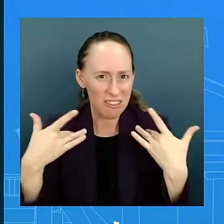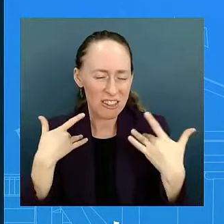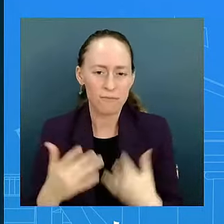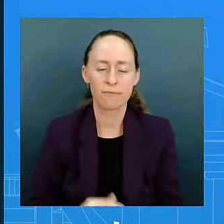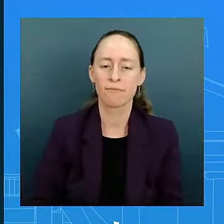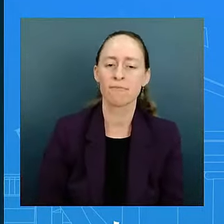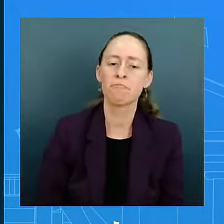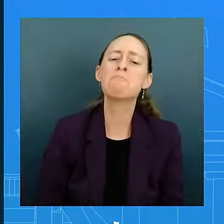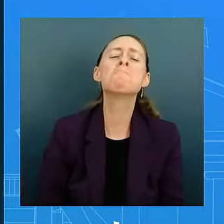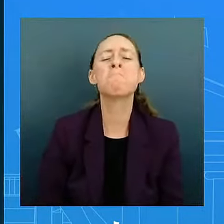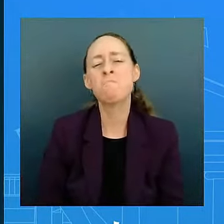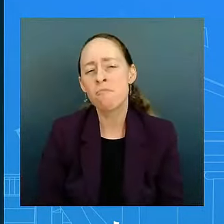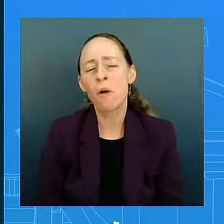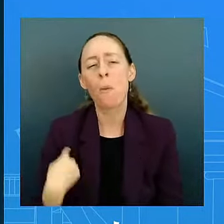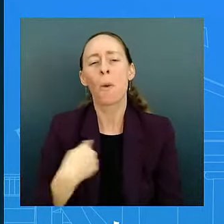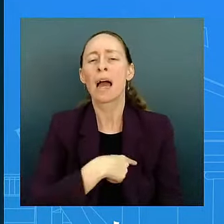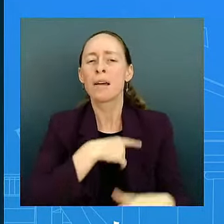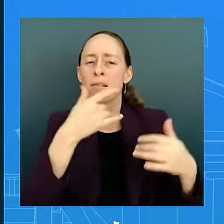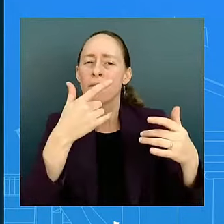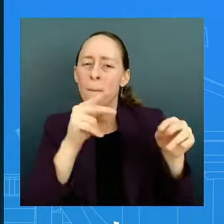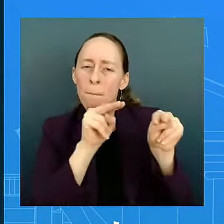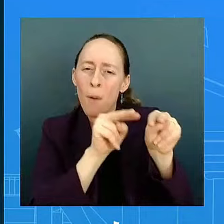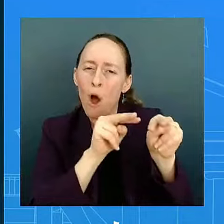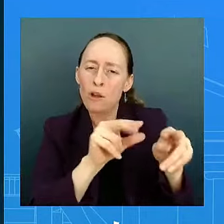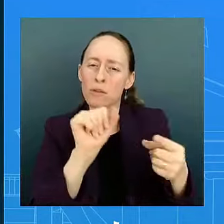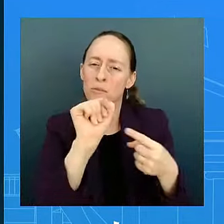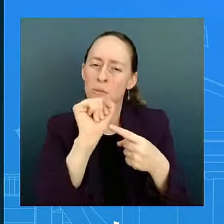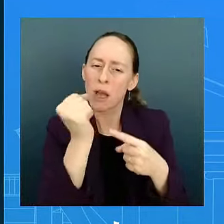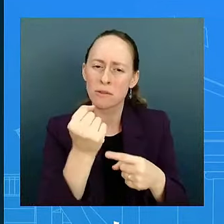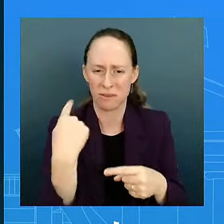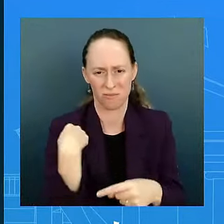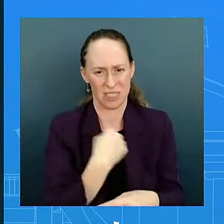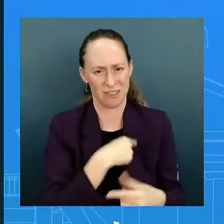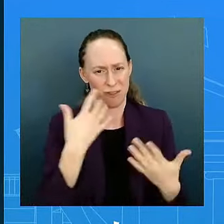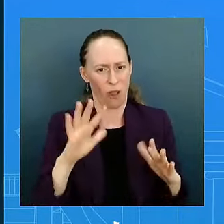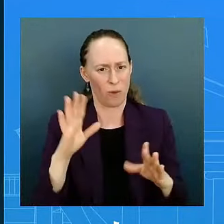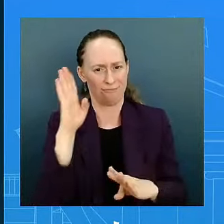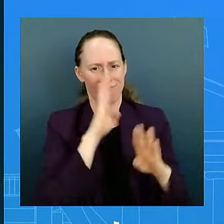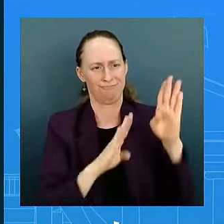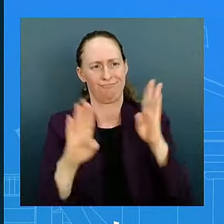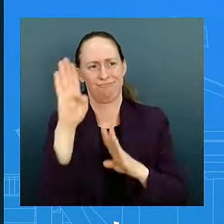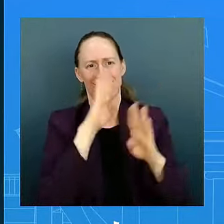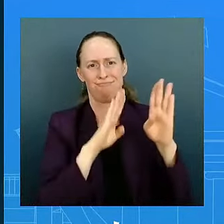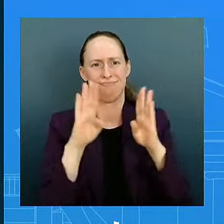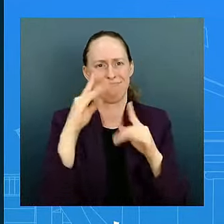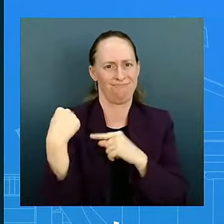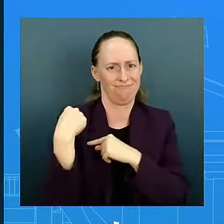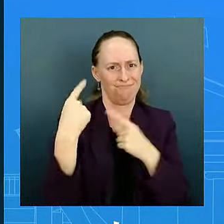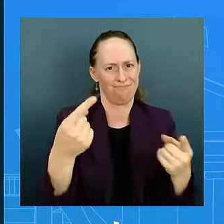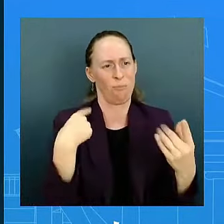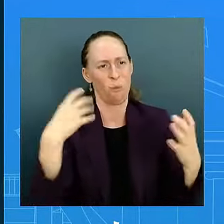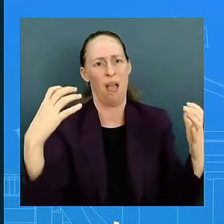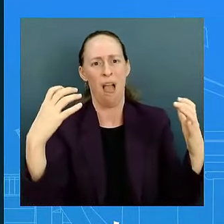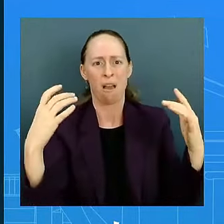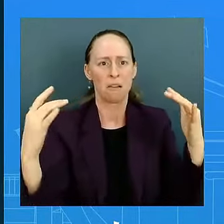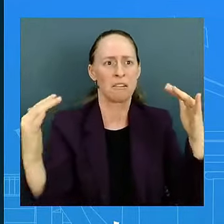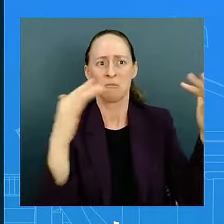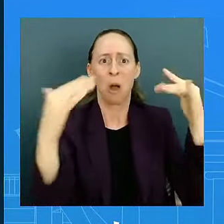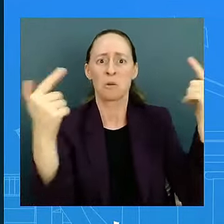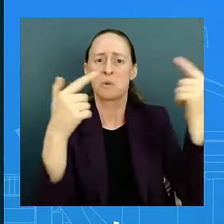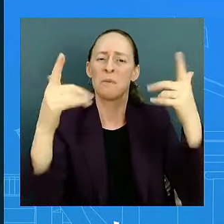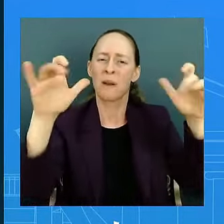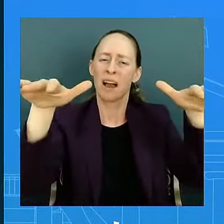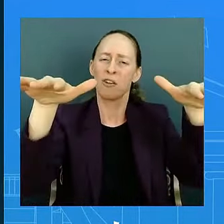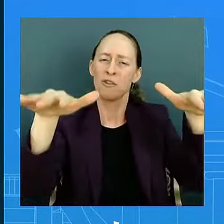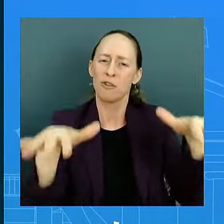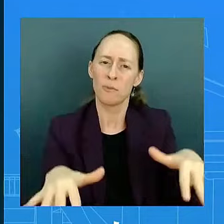de-escalation conversations. You just saw 2 readouts that the president did, and then also, obviously, the King of